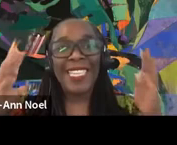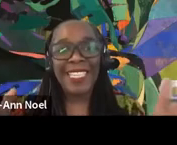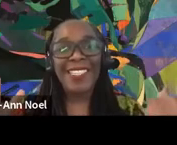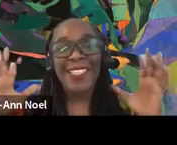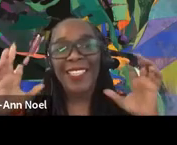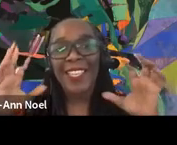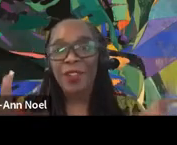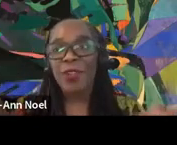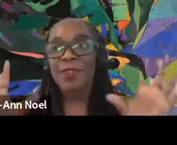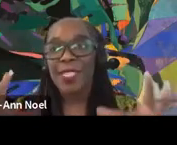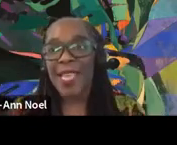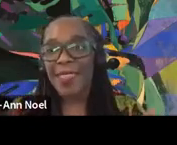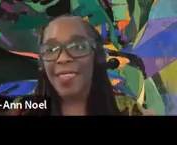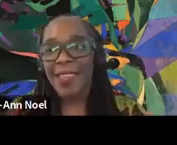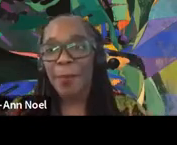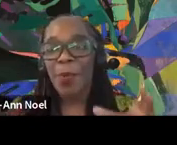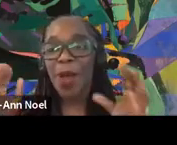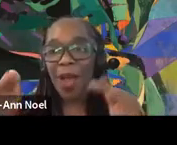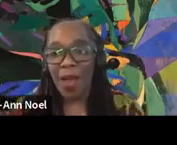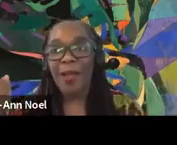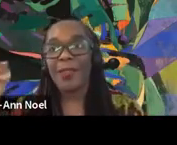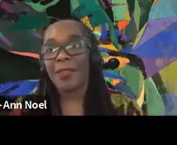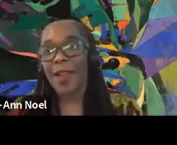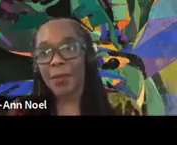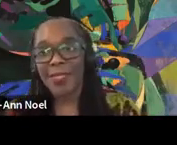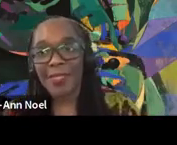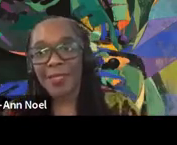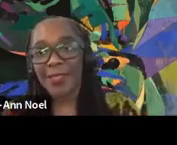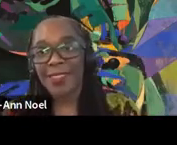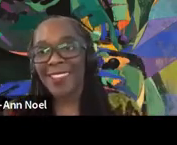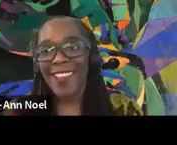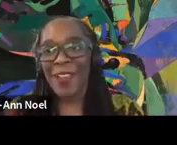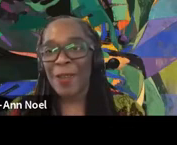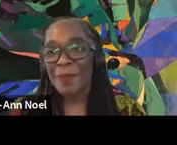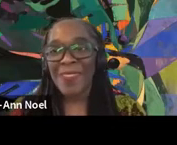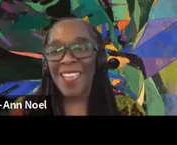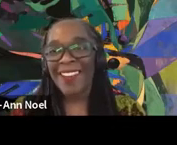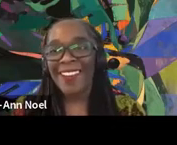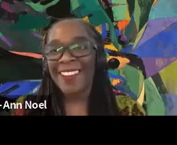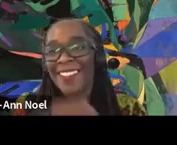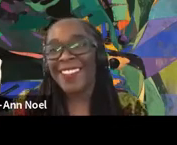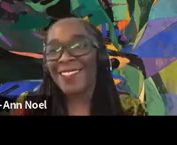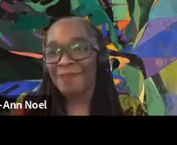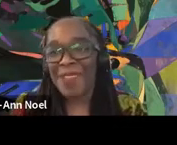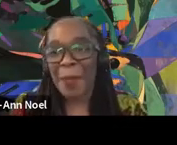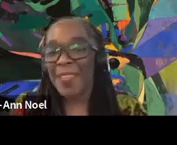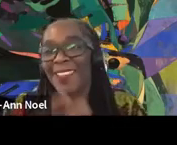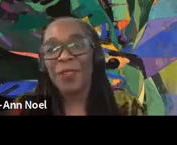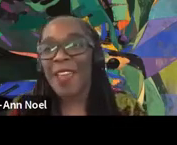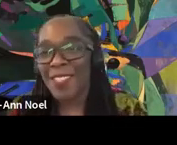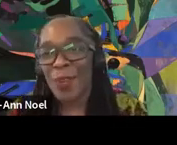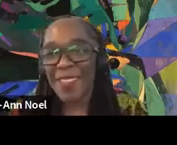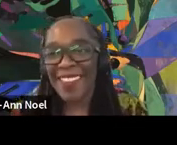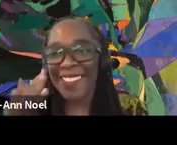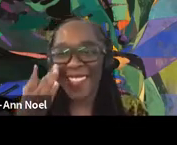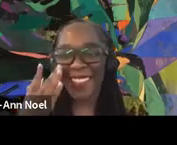The leaders, the heroes of the design thinking gumbo are the graduate assistants and I mean, you